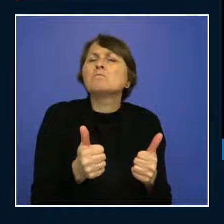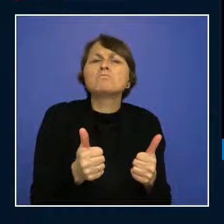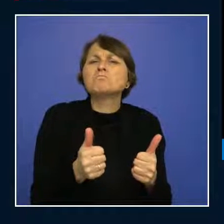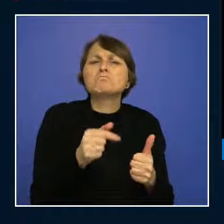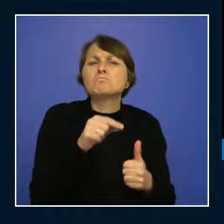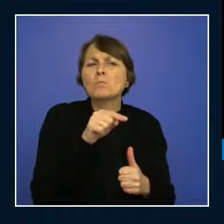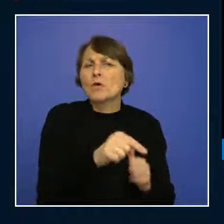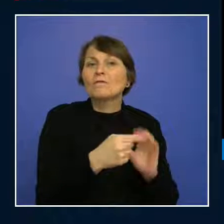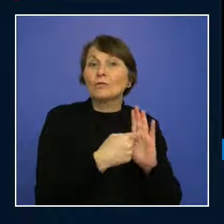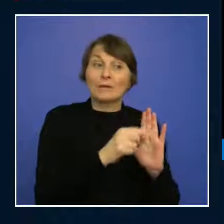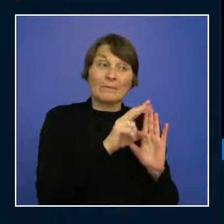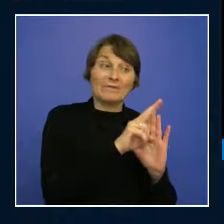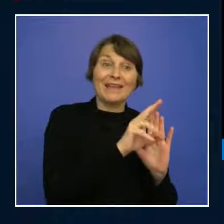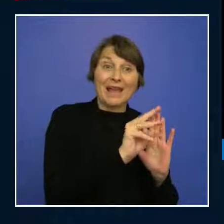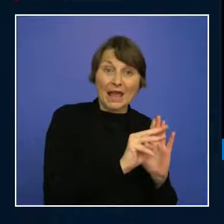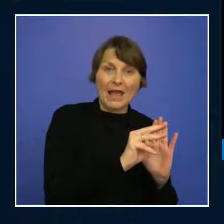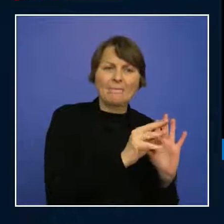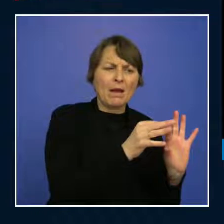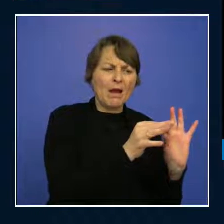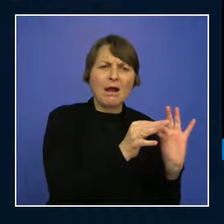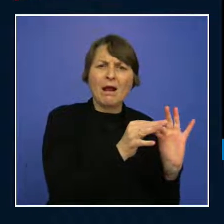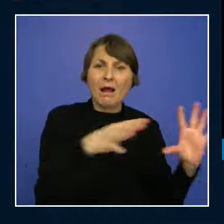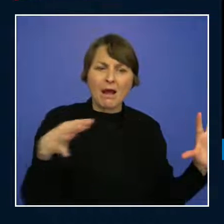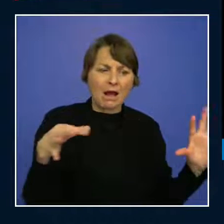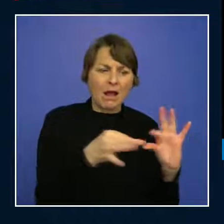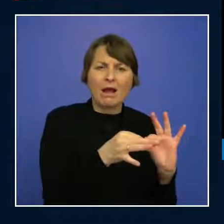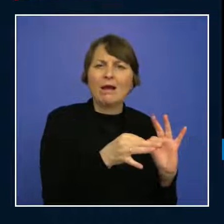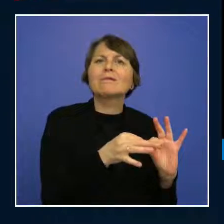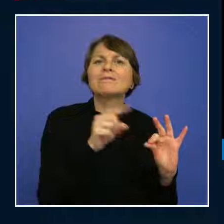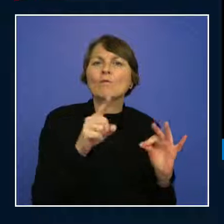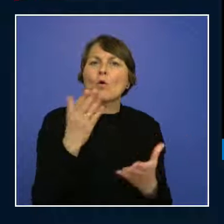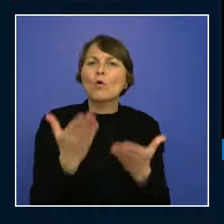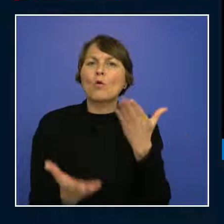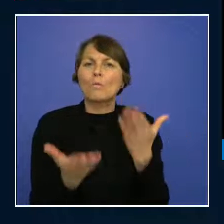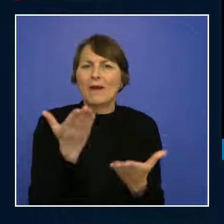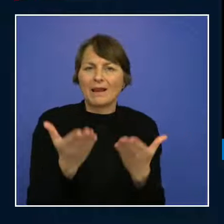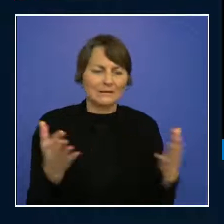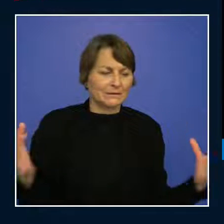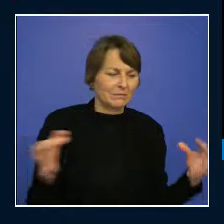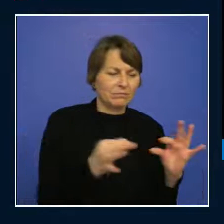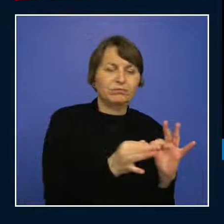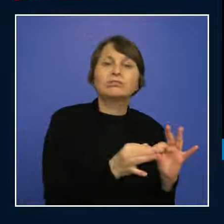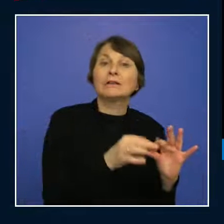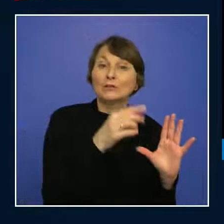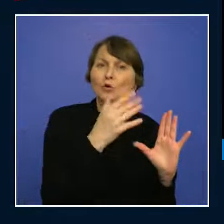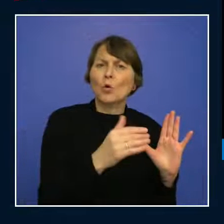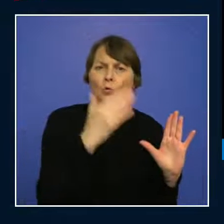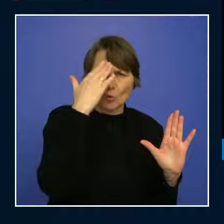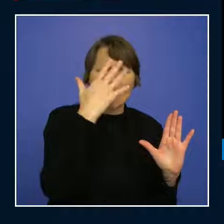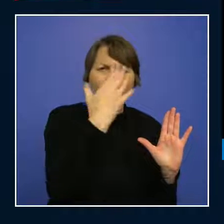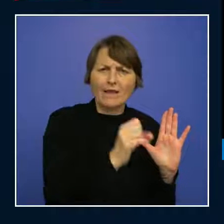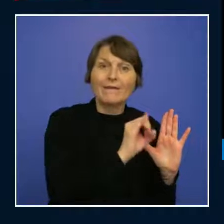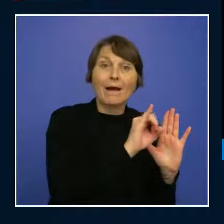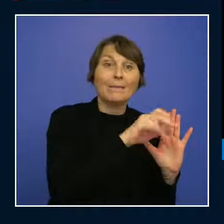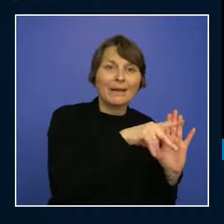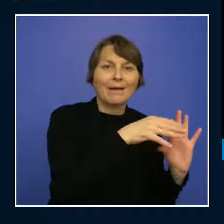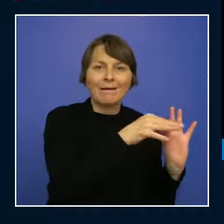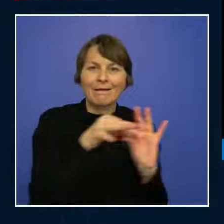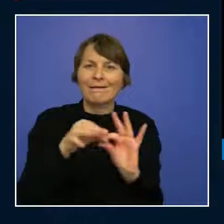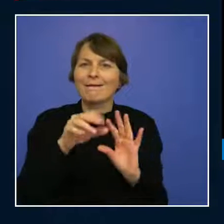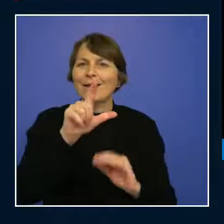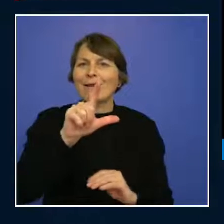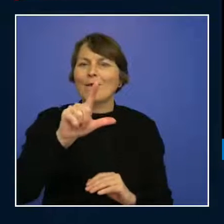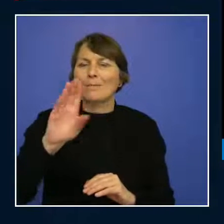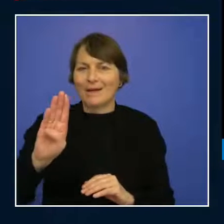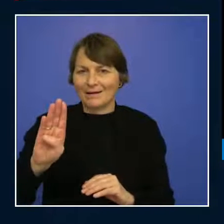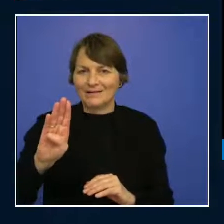virtual machine to that load balancer. So you can always depend on that IP address being there. So you can, delete that virtual